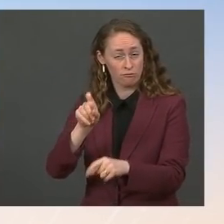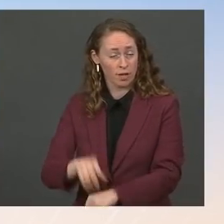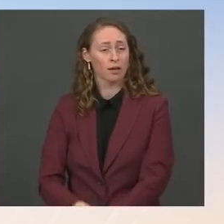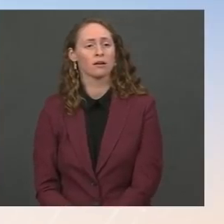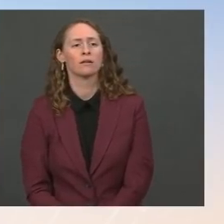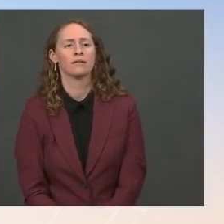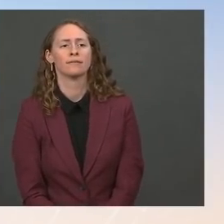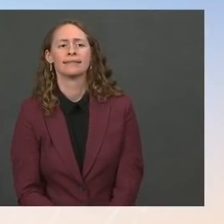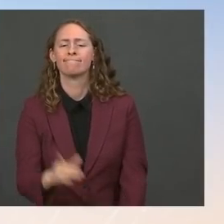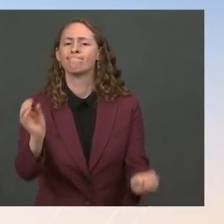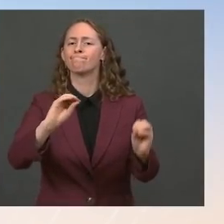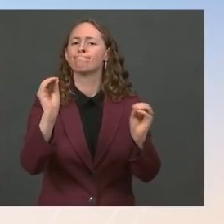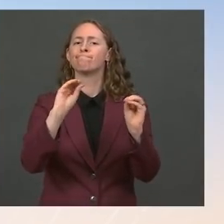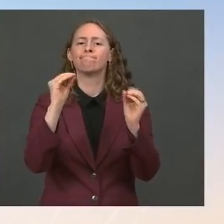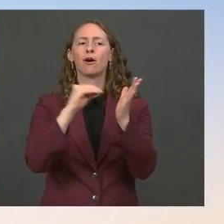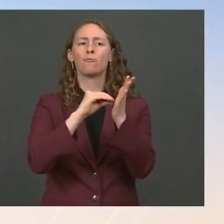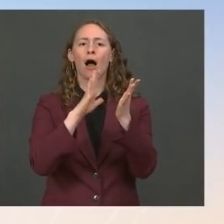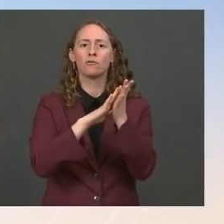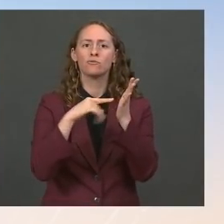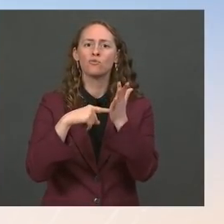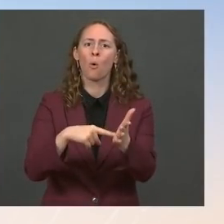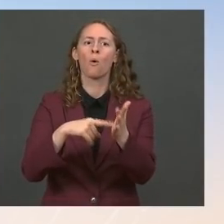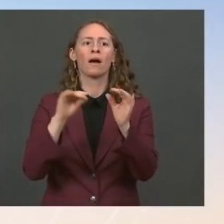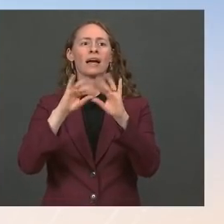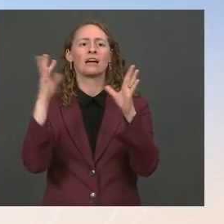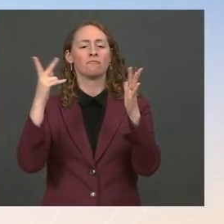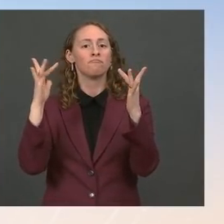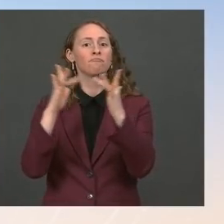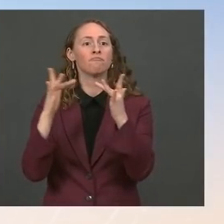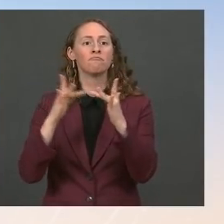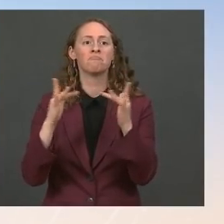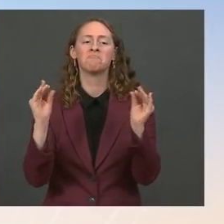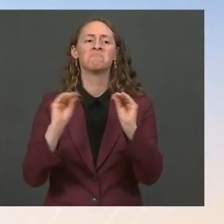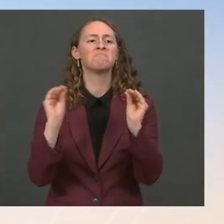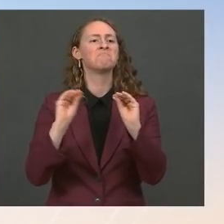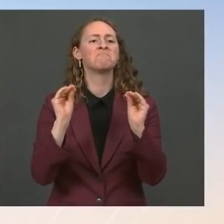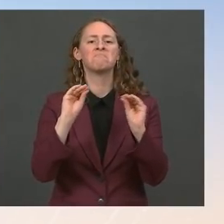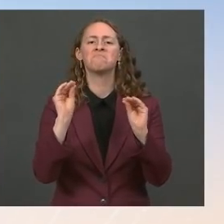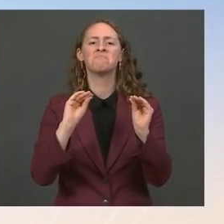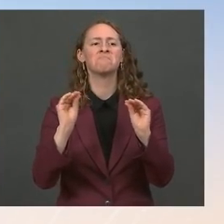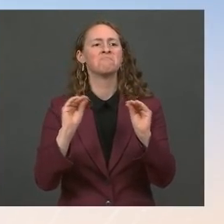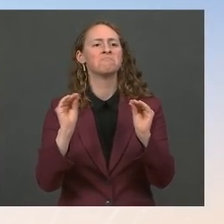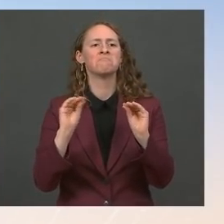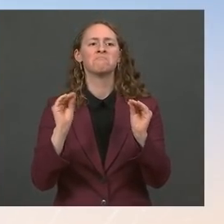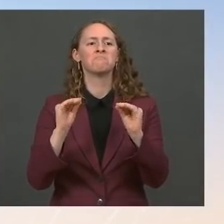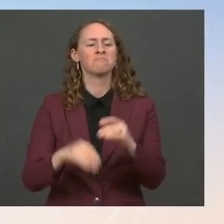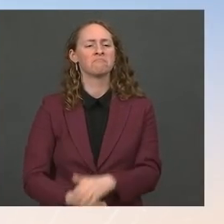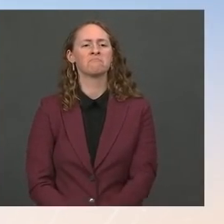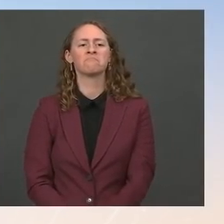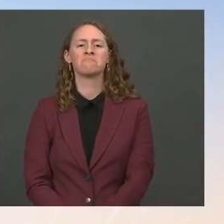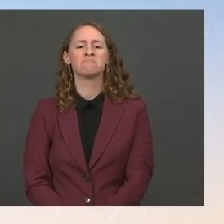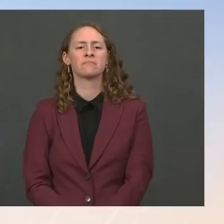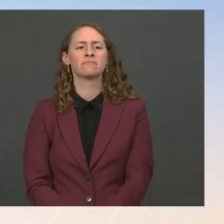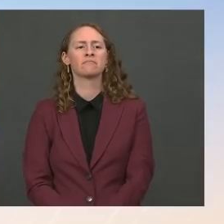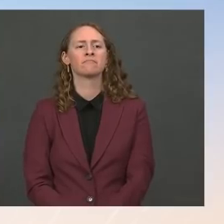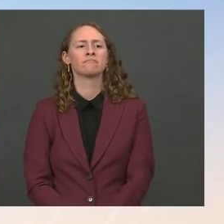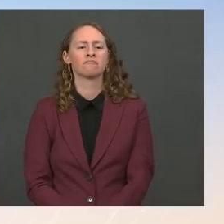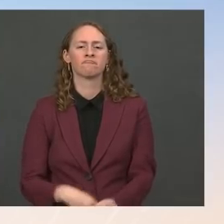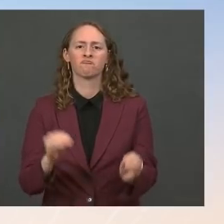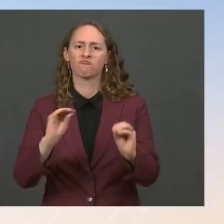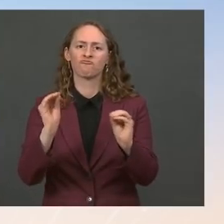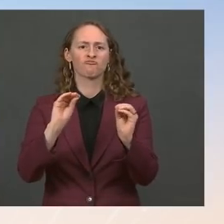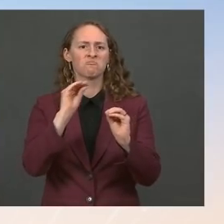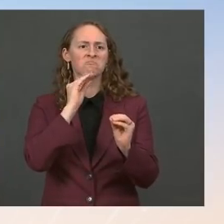with him necessarily through the process. He didn't speak with every ambassadorial nominee. Obviously, he's somebody who he was familiar with. He knew his record